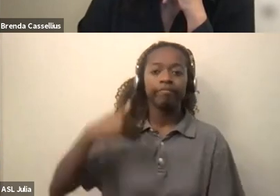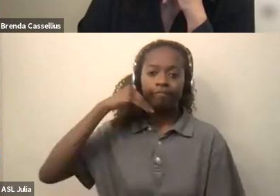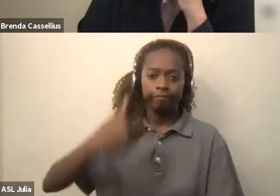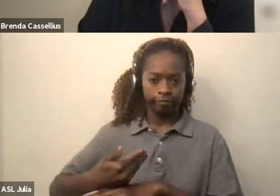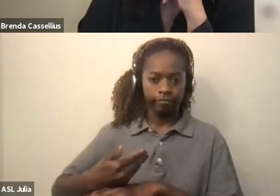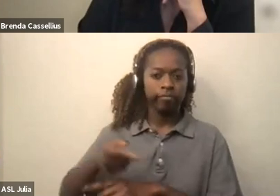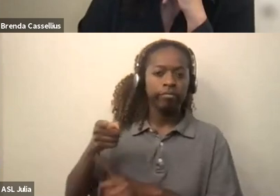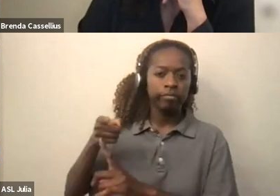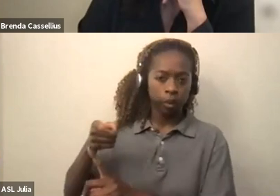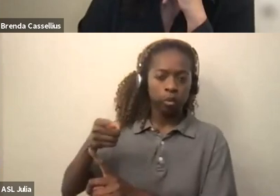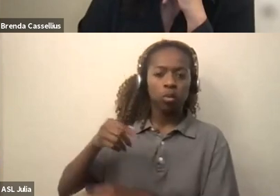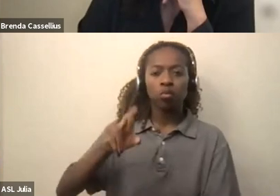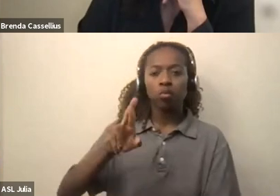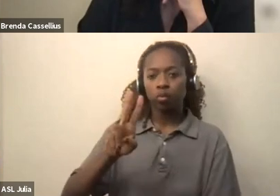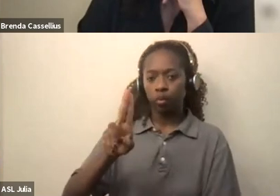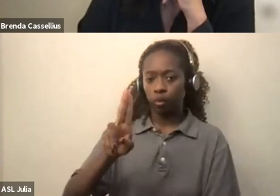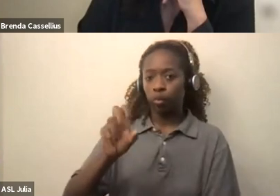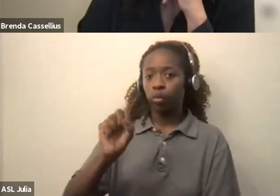roosevelt school